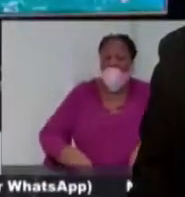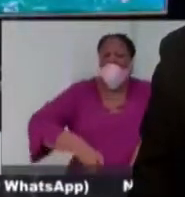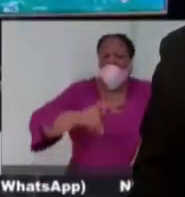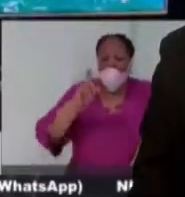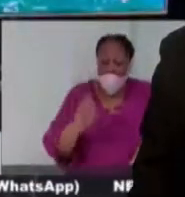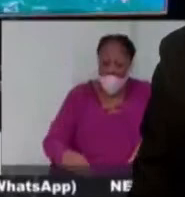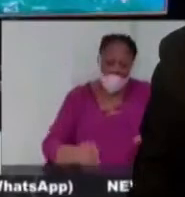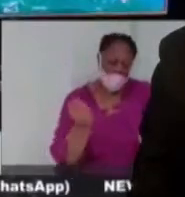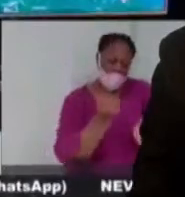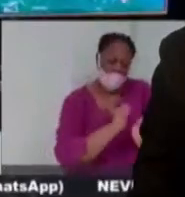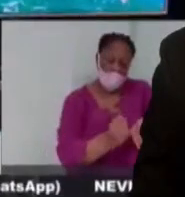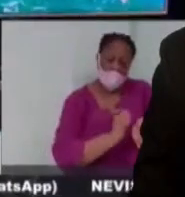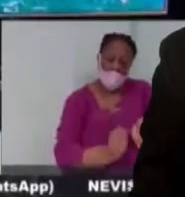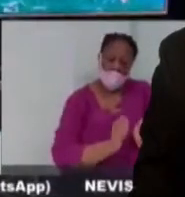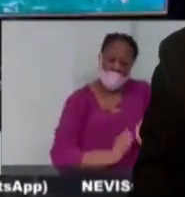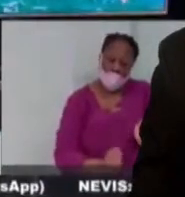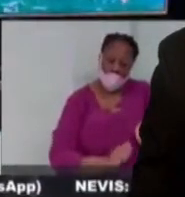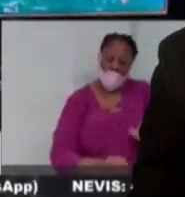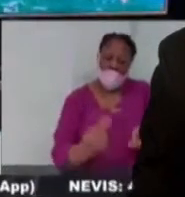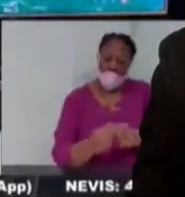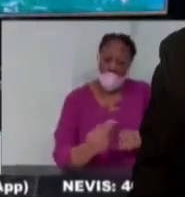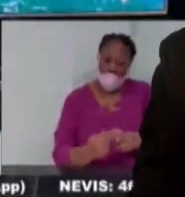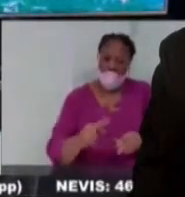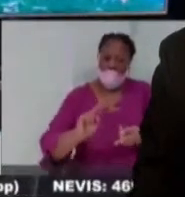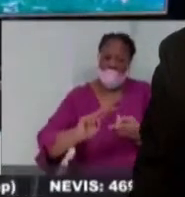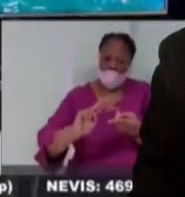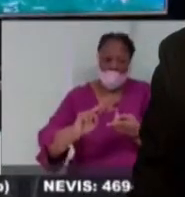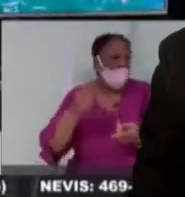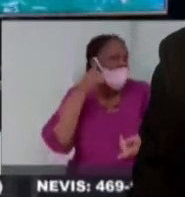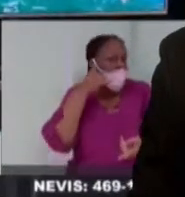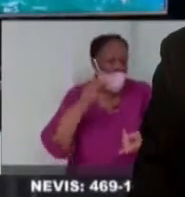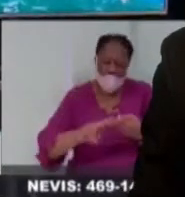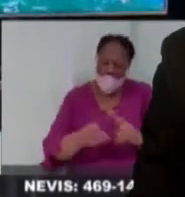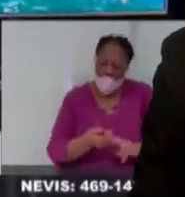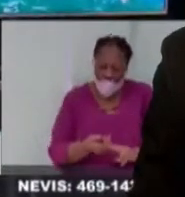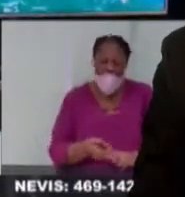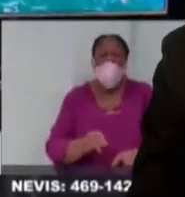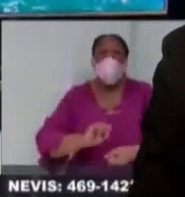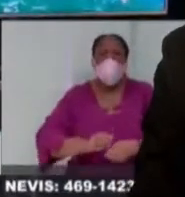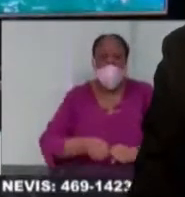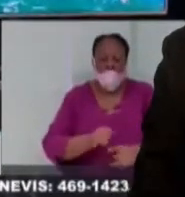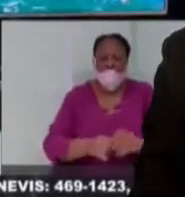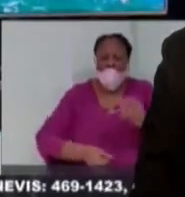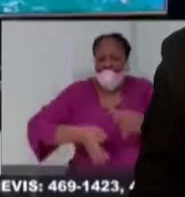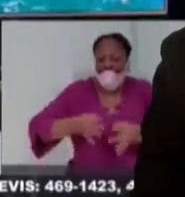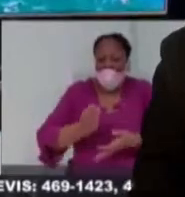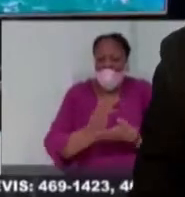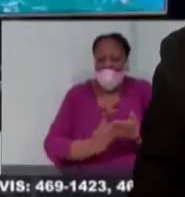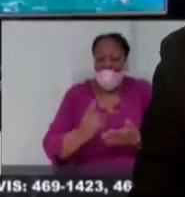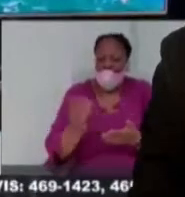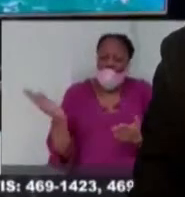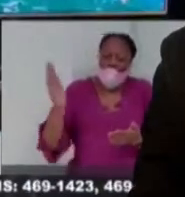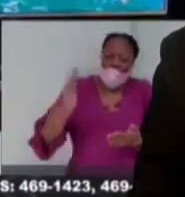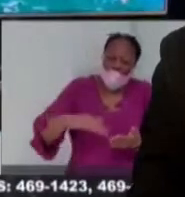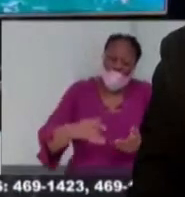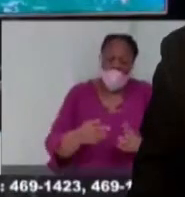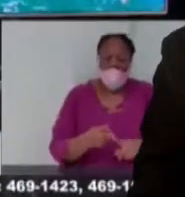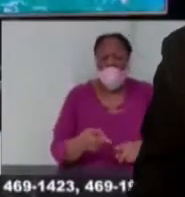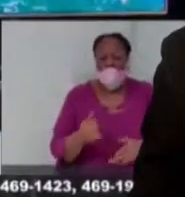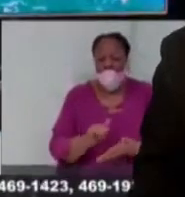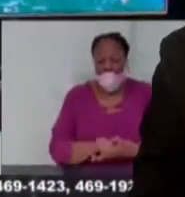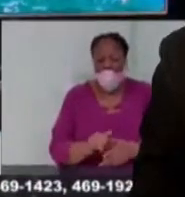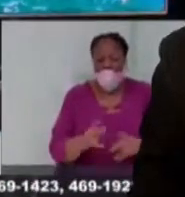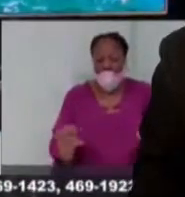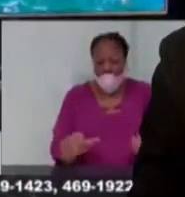Act also states that a person who contravenes the provisions of this section commits an offense and shall be liable to a fine not